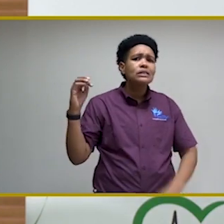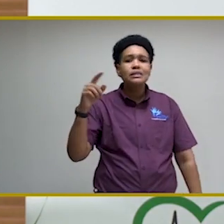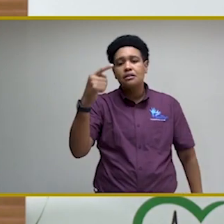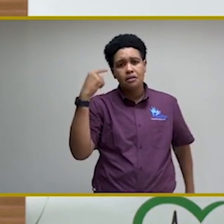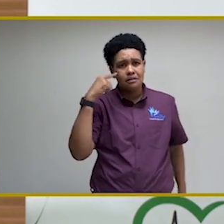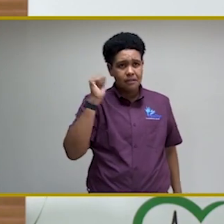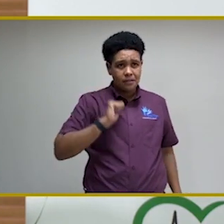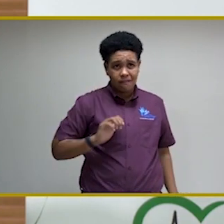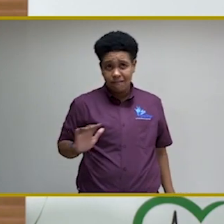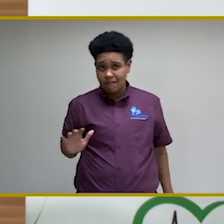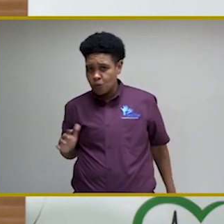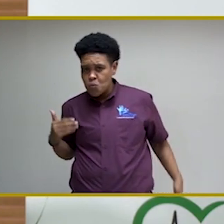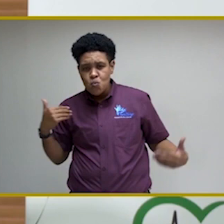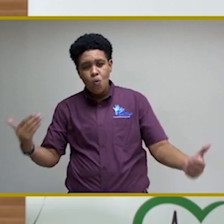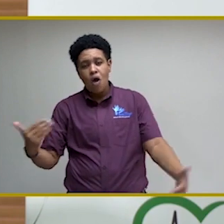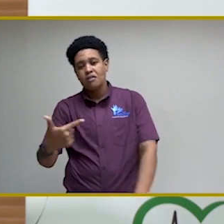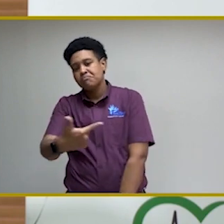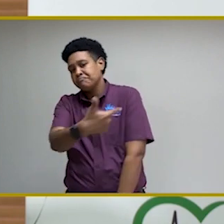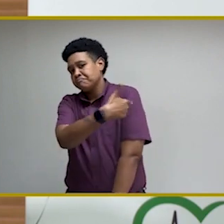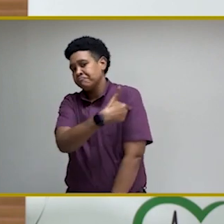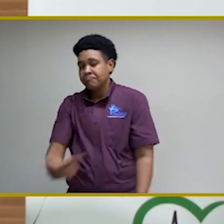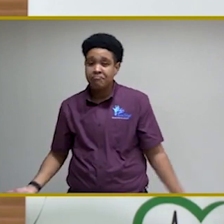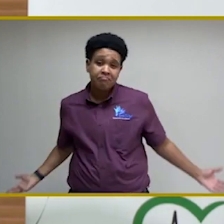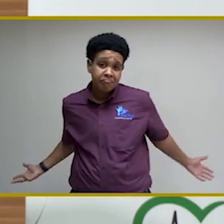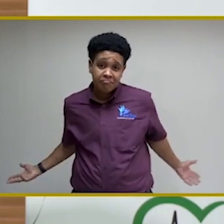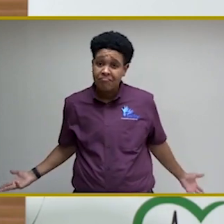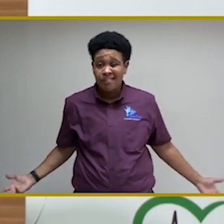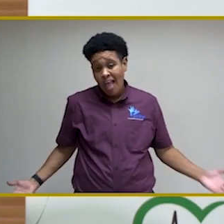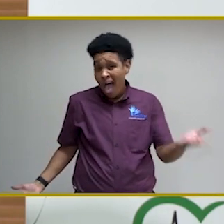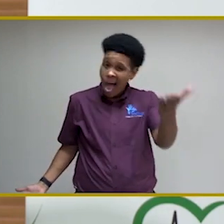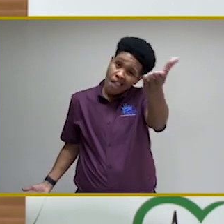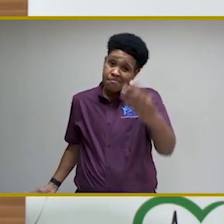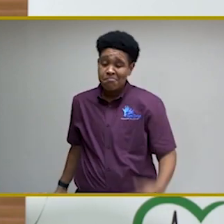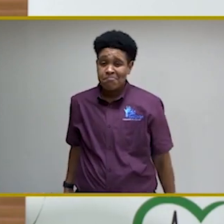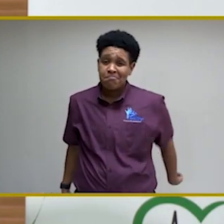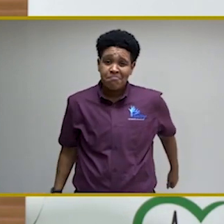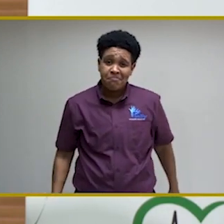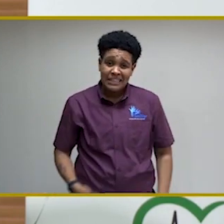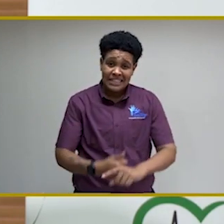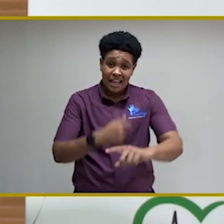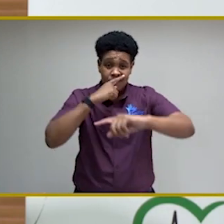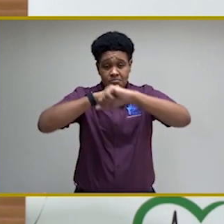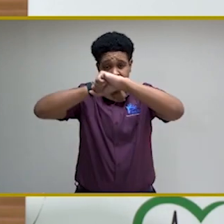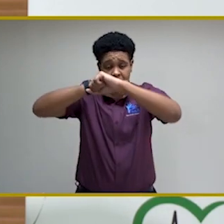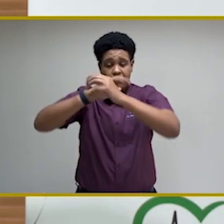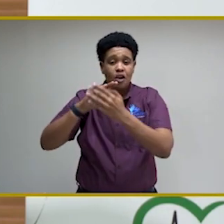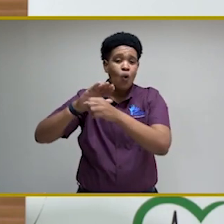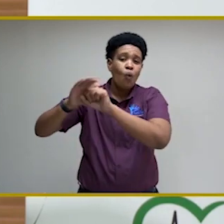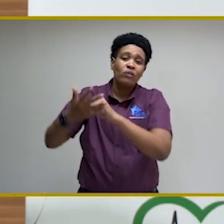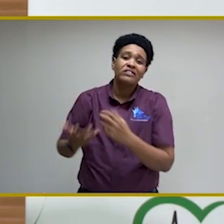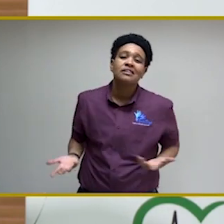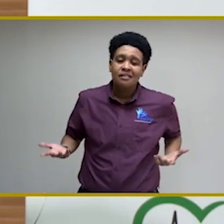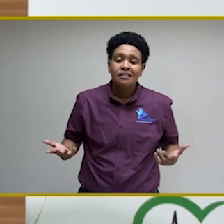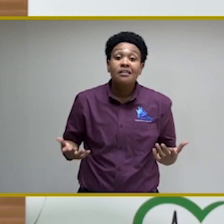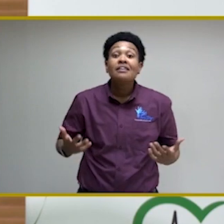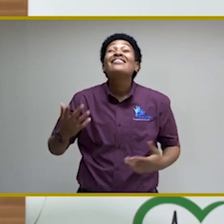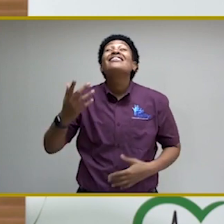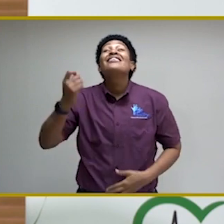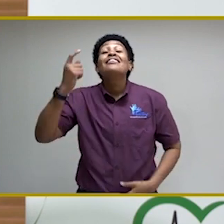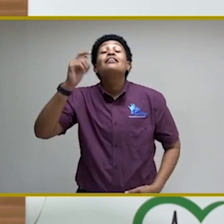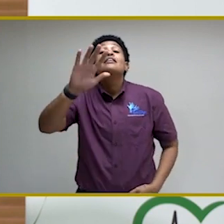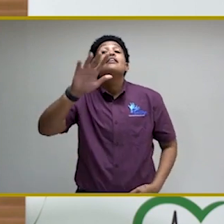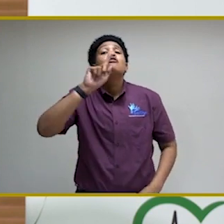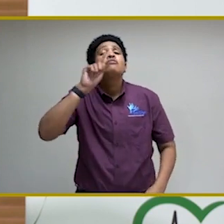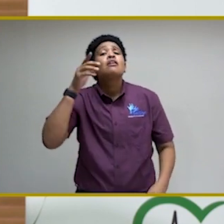and take the Vax because the Vax is what will help you to guard against the COVID virus. And indeed,